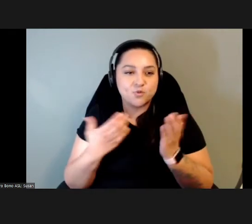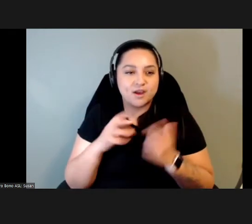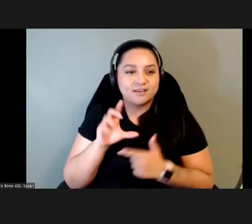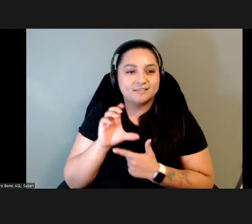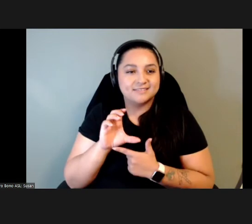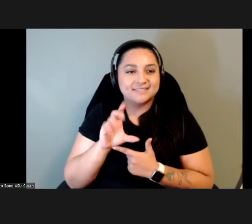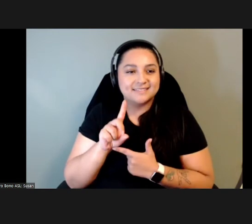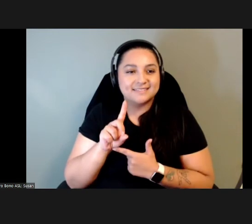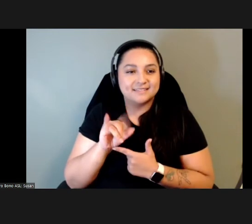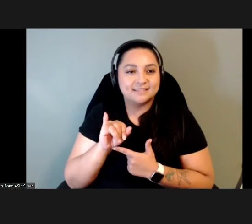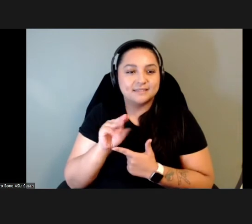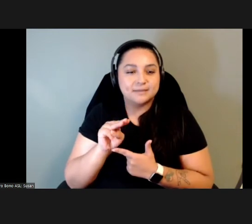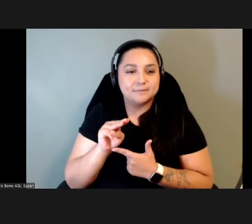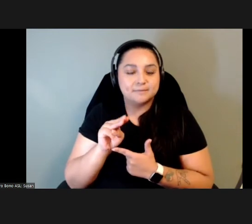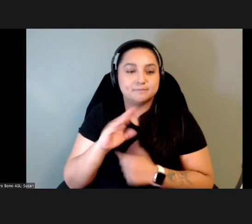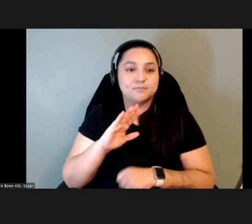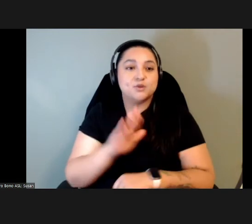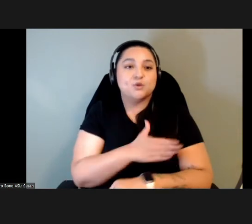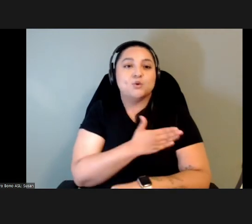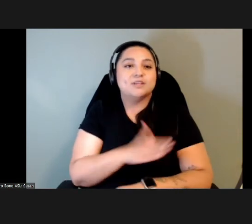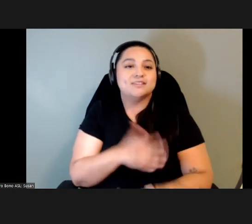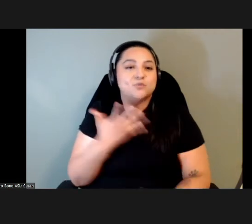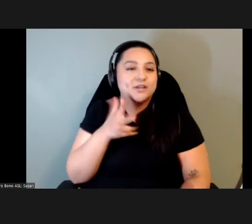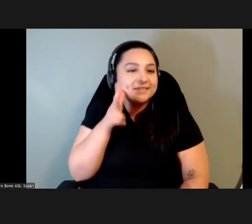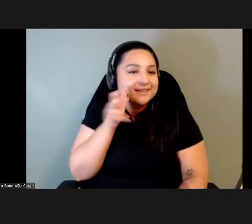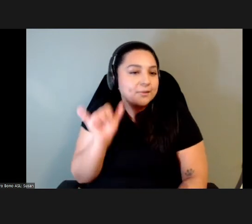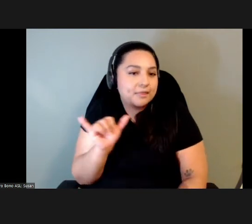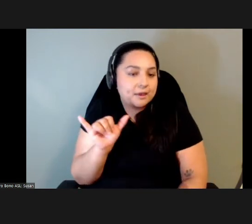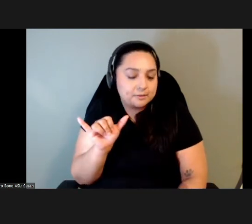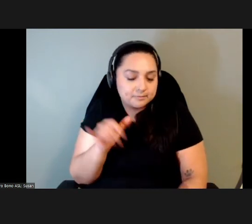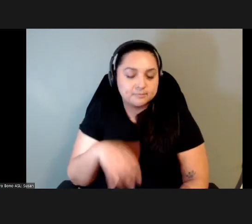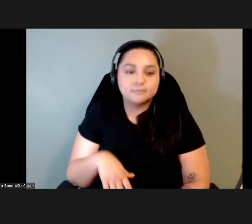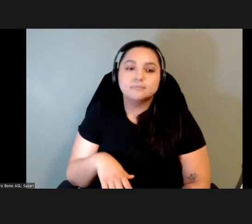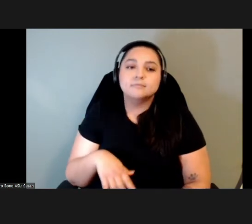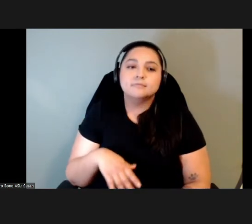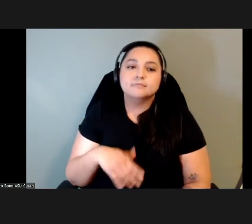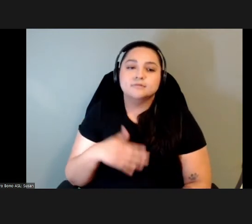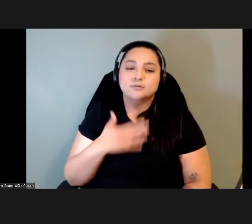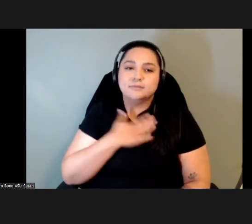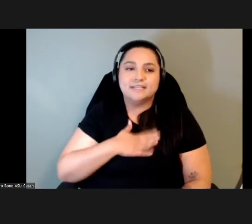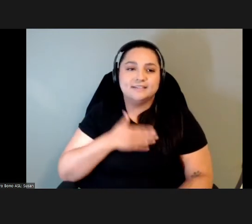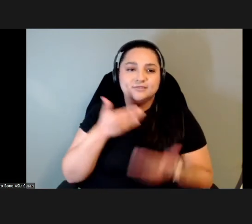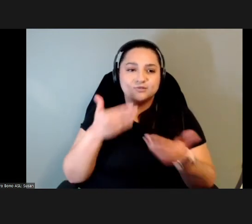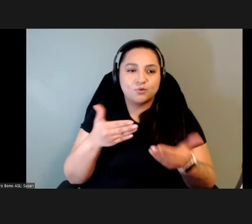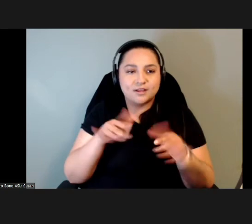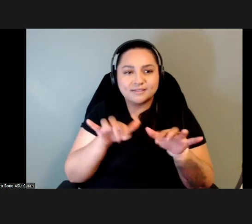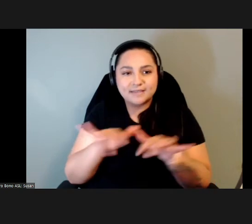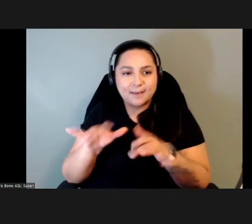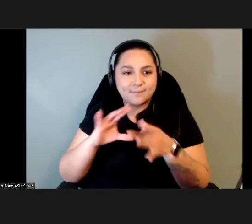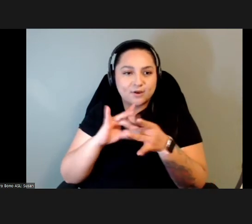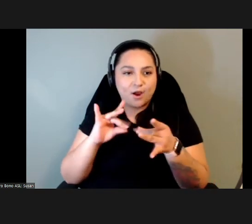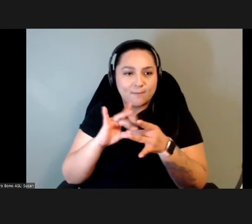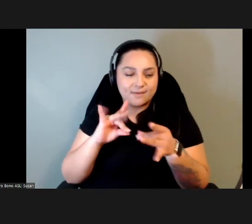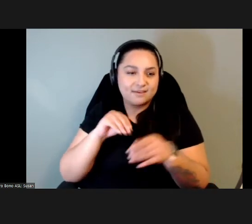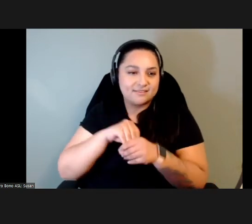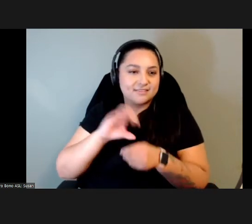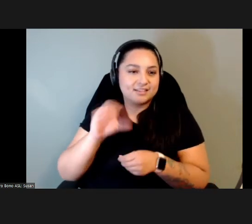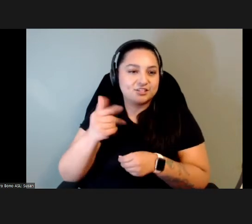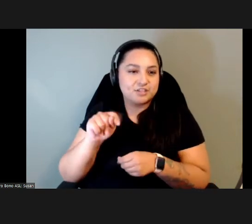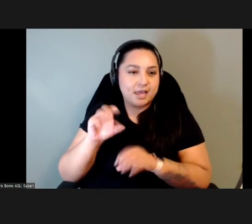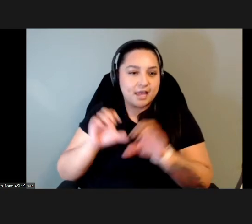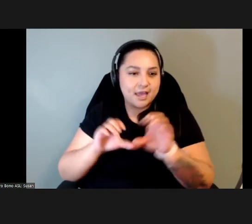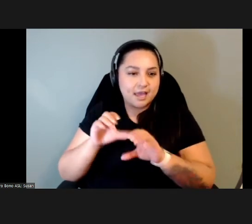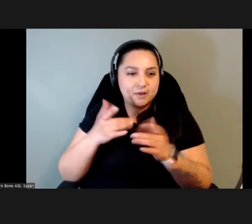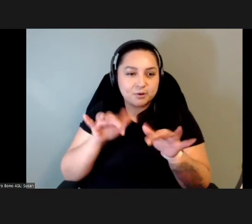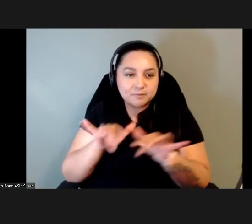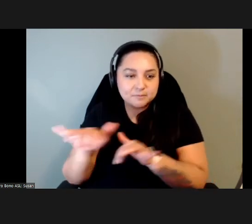improvisatory music. Please feel free to drop a comment in the chat. I'm really curious